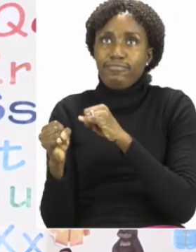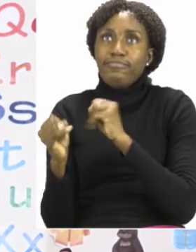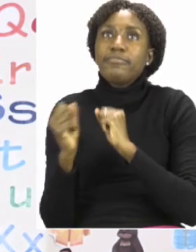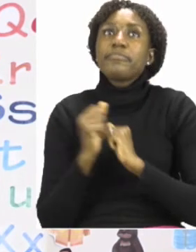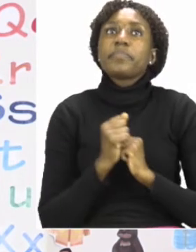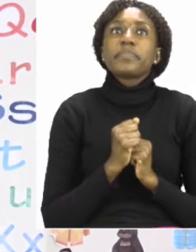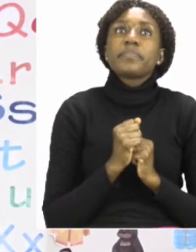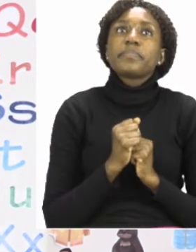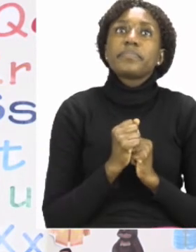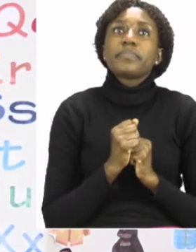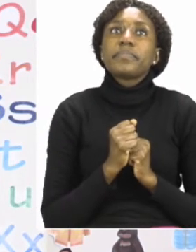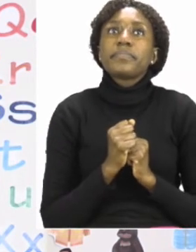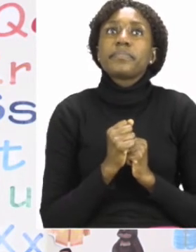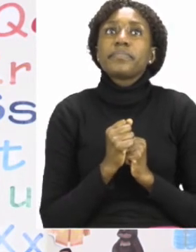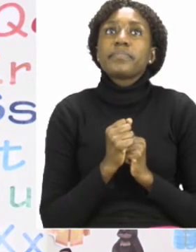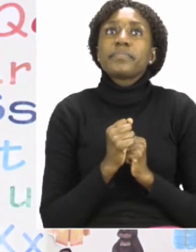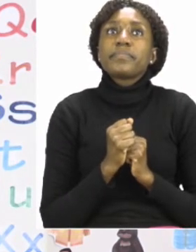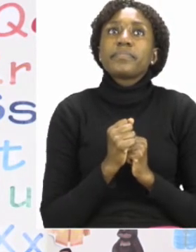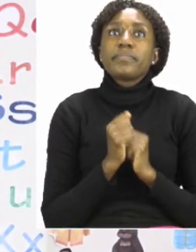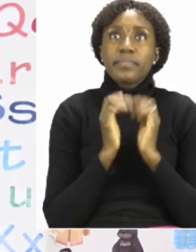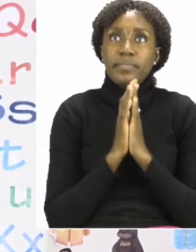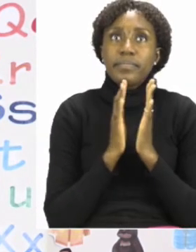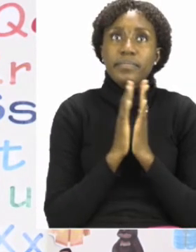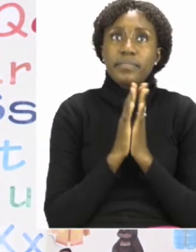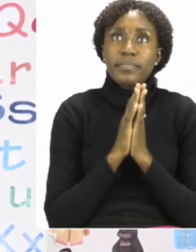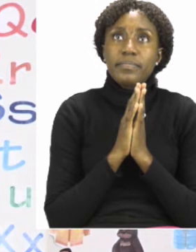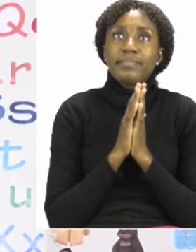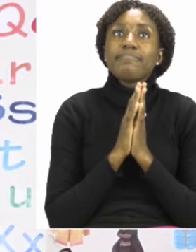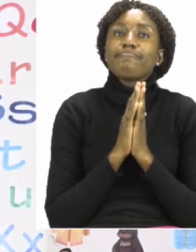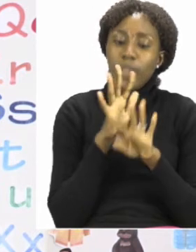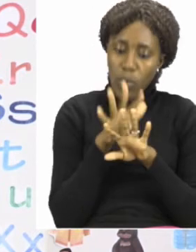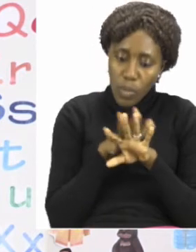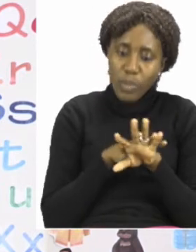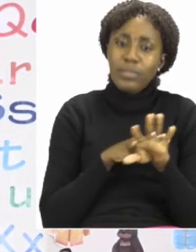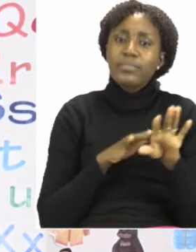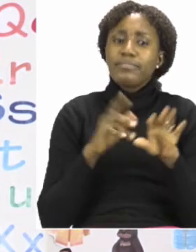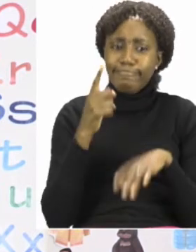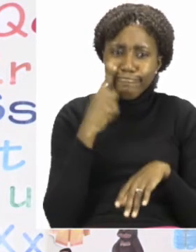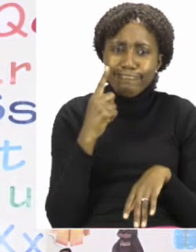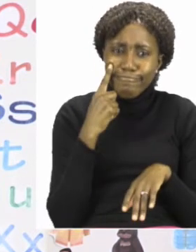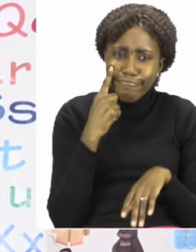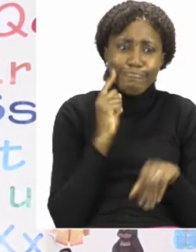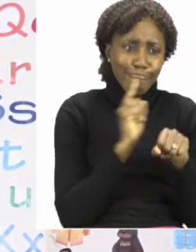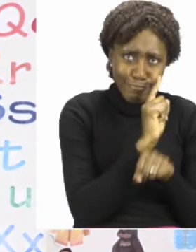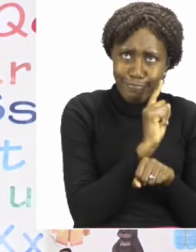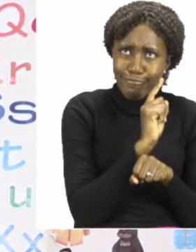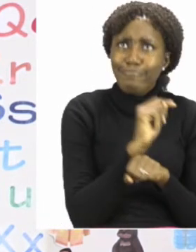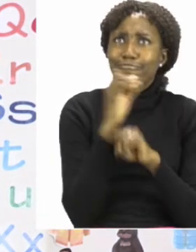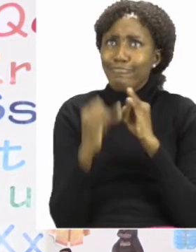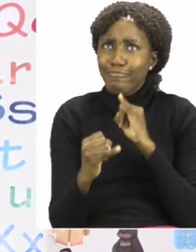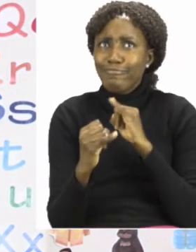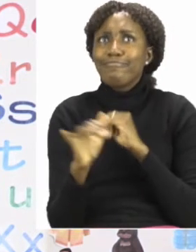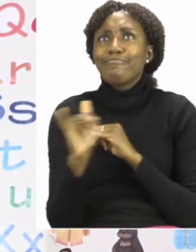for last. So take your time with this coloring. Make sure you check which one is first and which one is